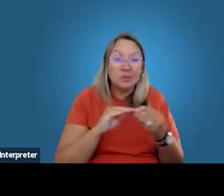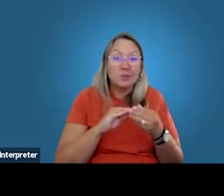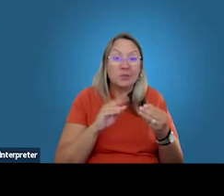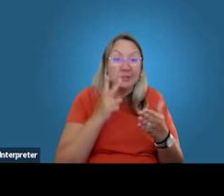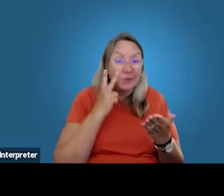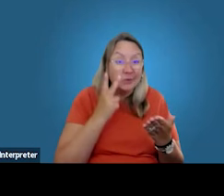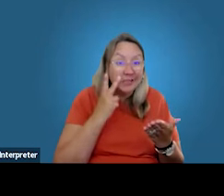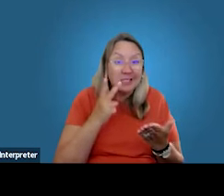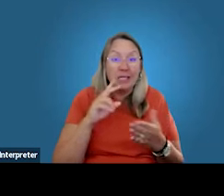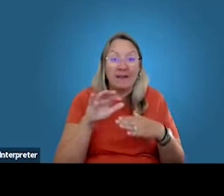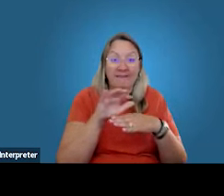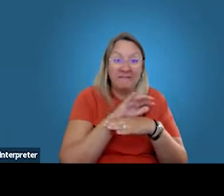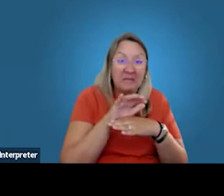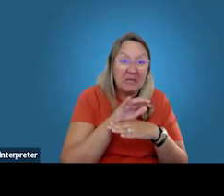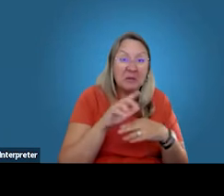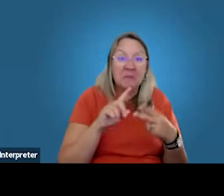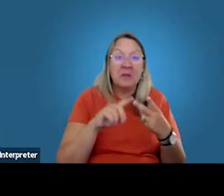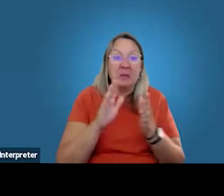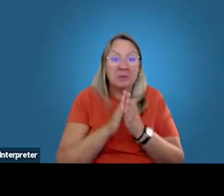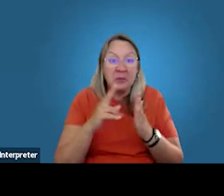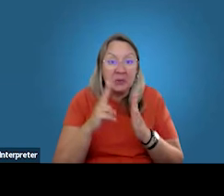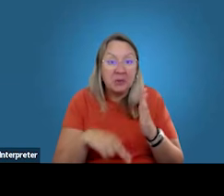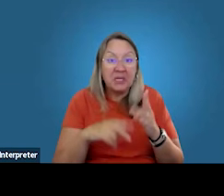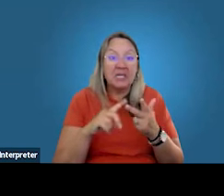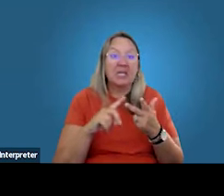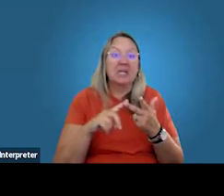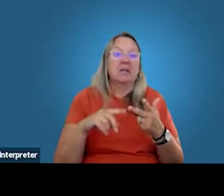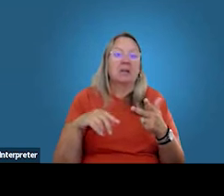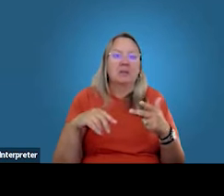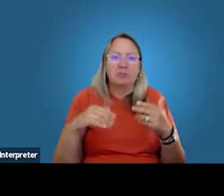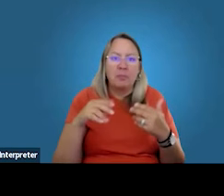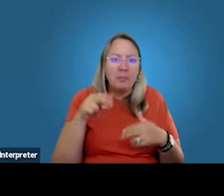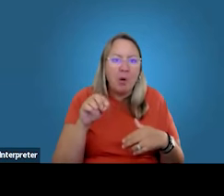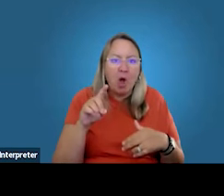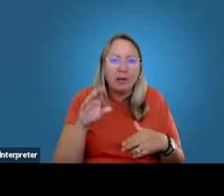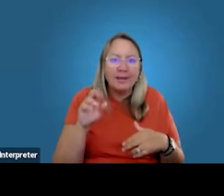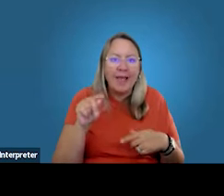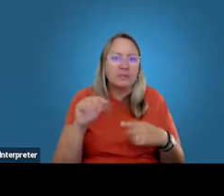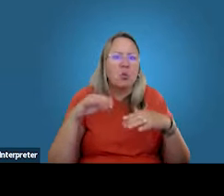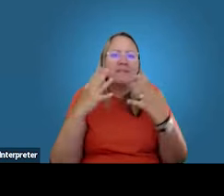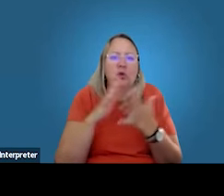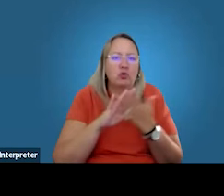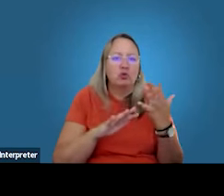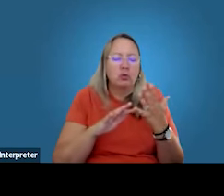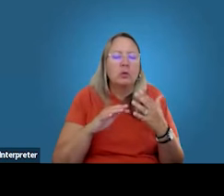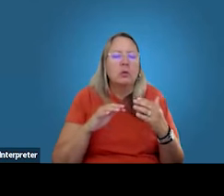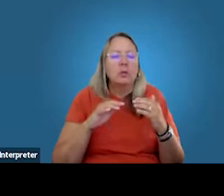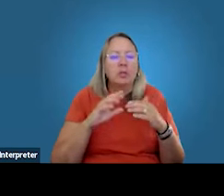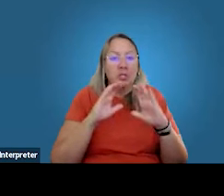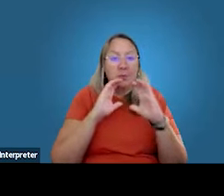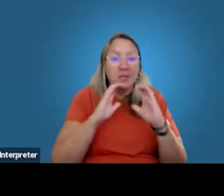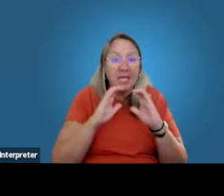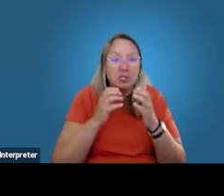see, any film you see, any book you read, any podcast you listen to, any bit of communication is really based